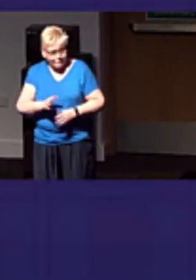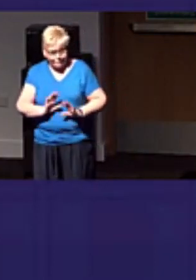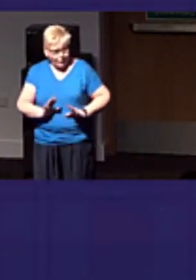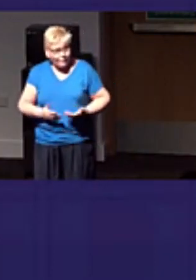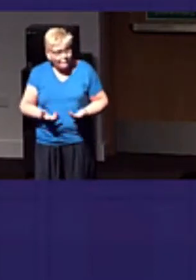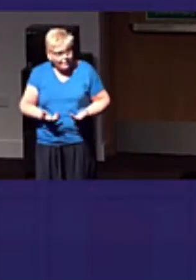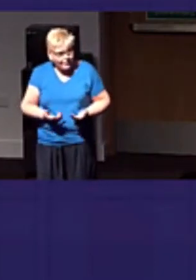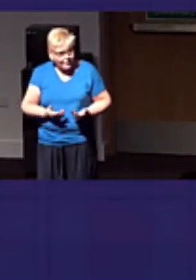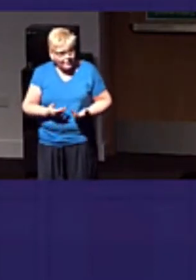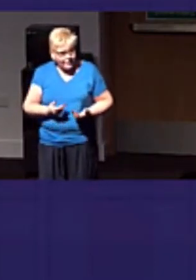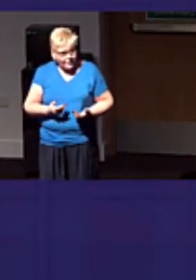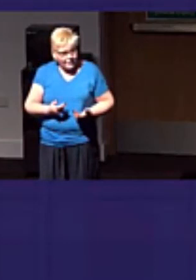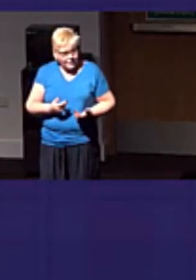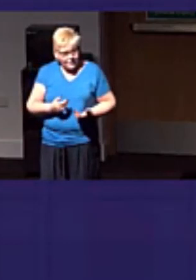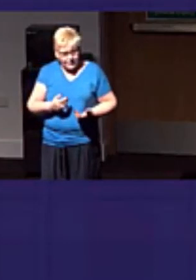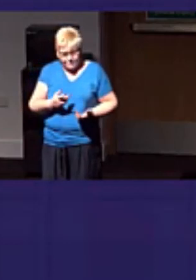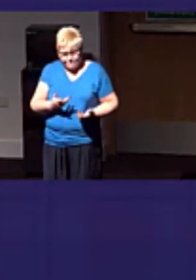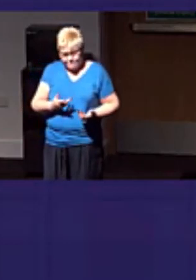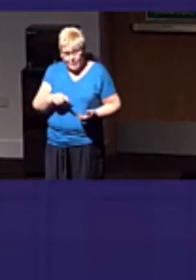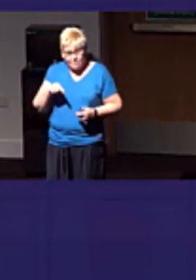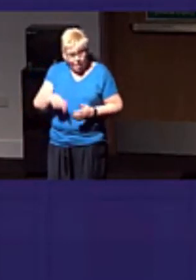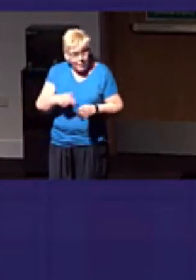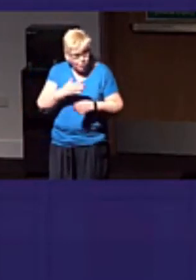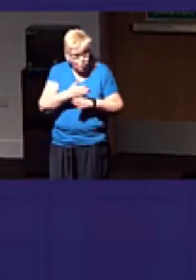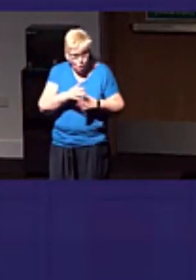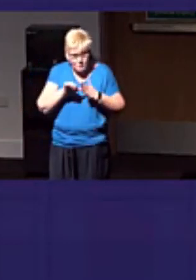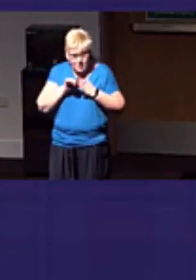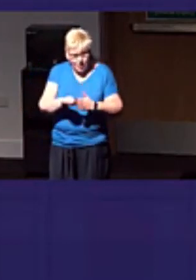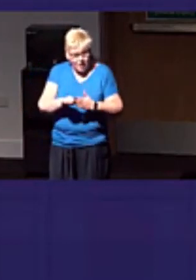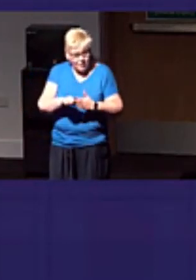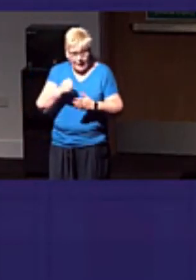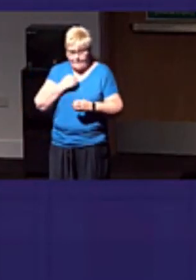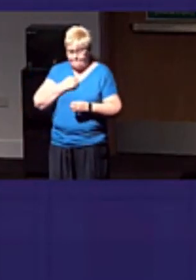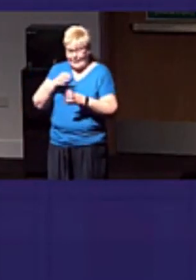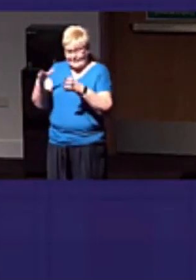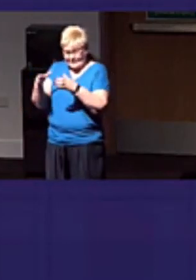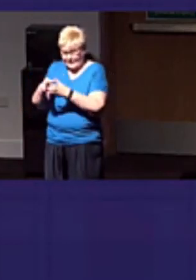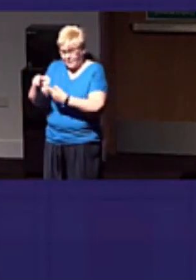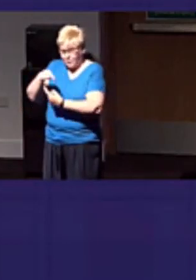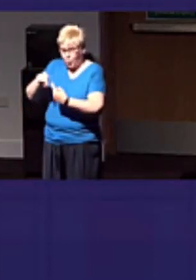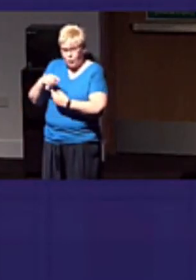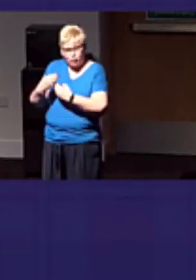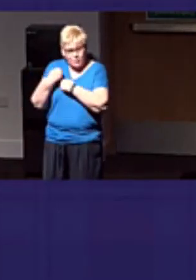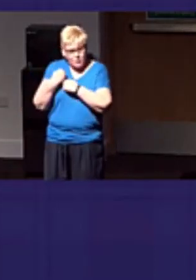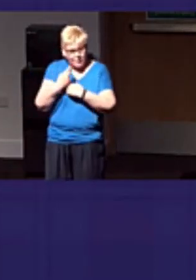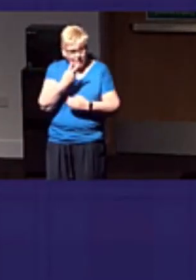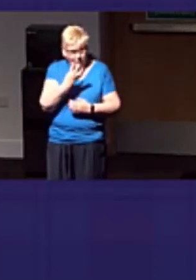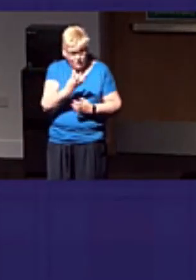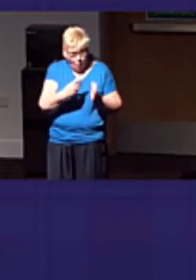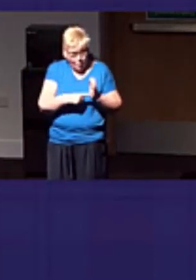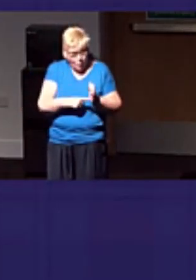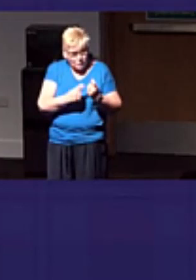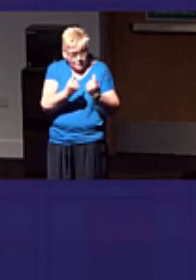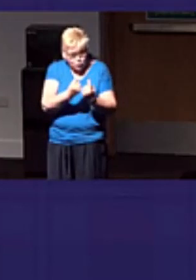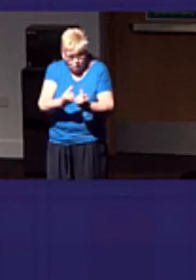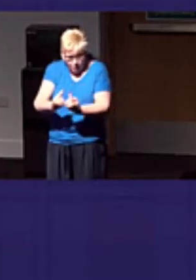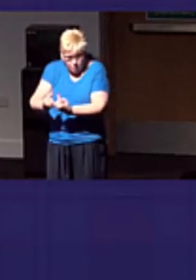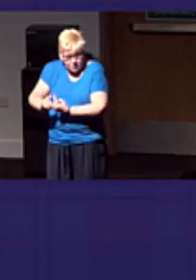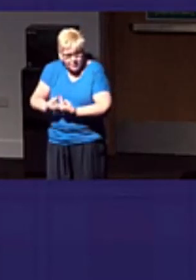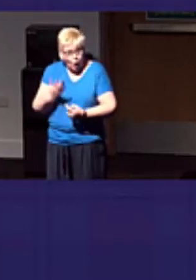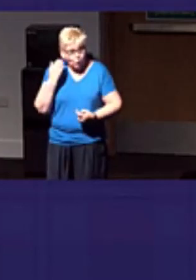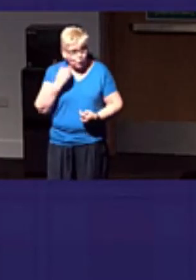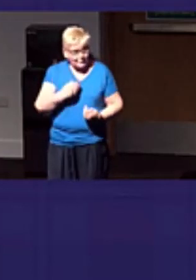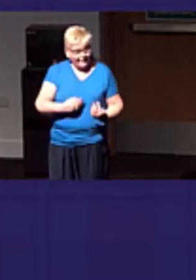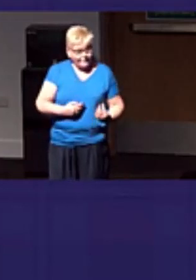choice. But this job is hard. My team and I are responsible for 4,000 products. That's a lot of products. Used to be 4 products